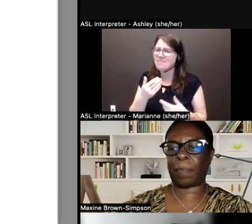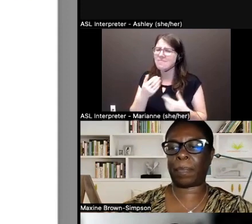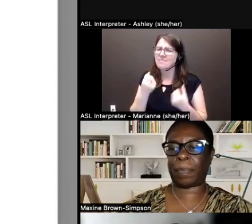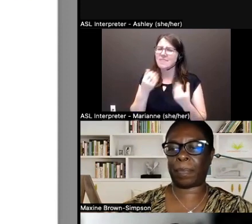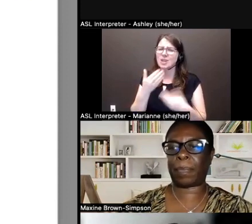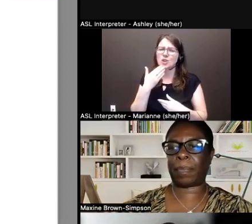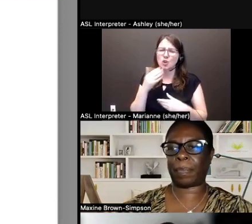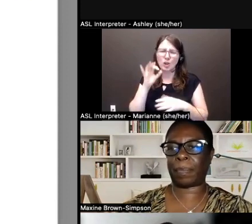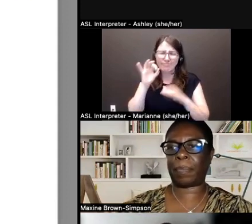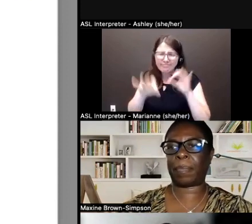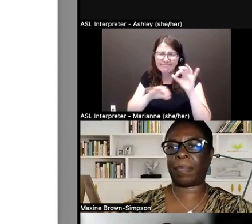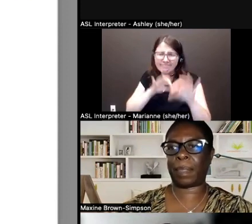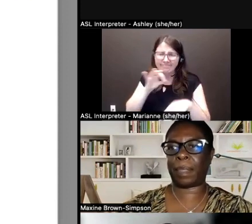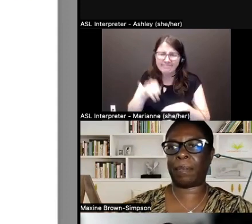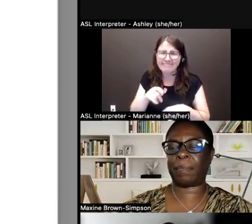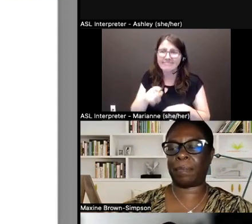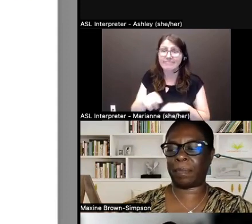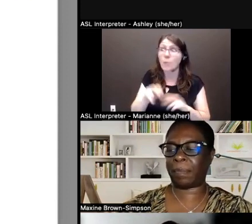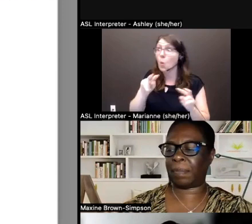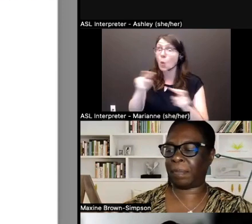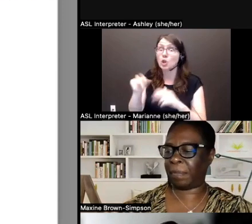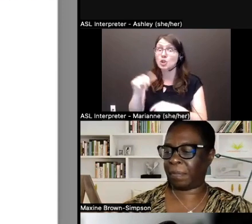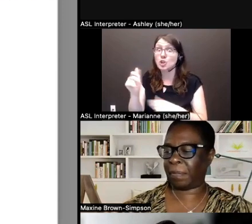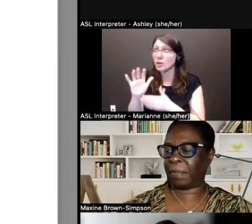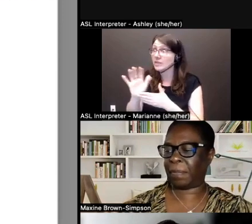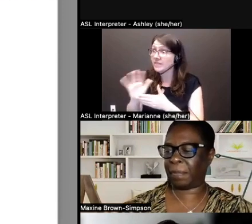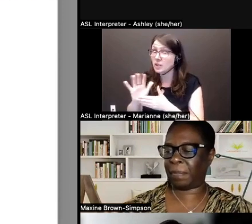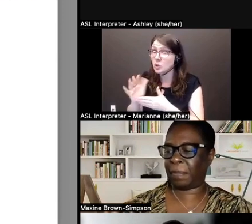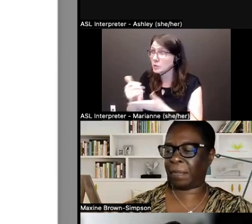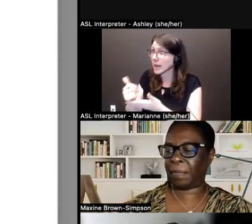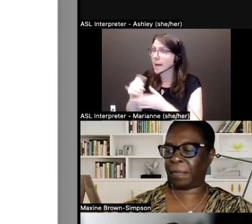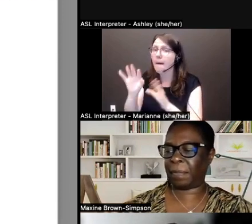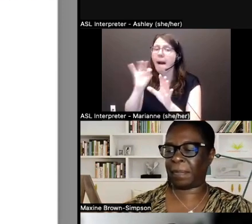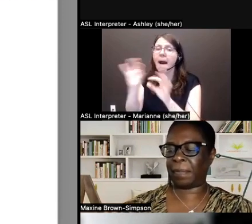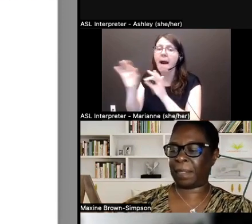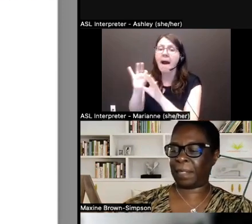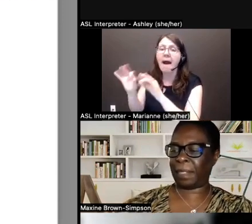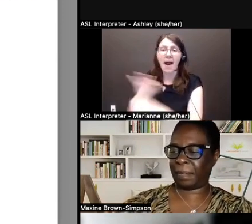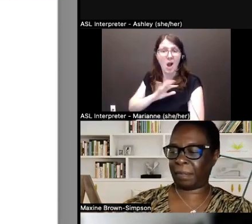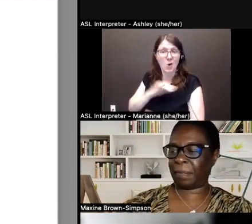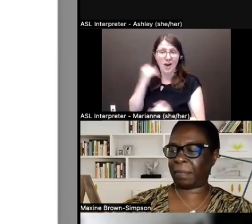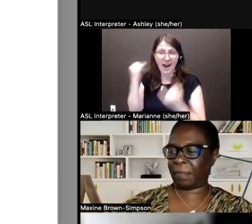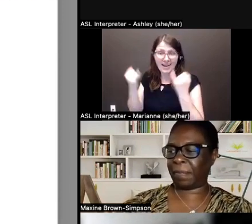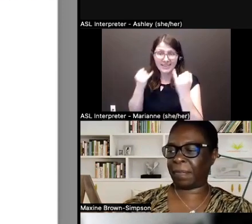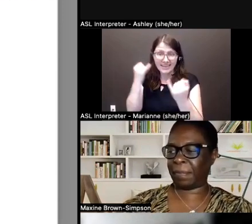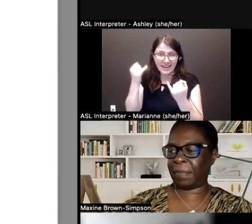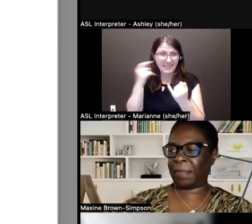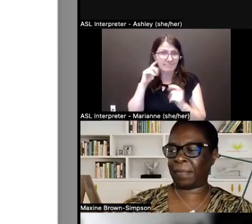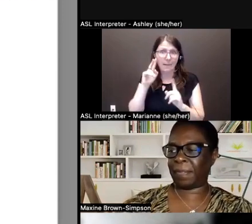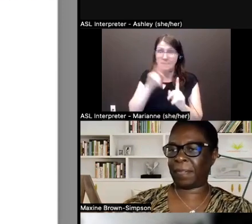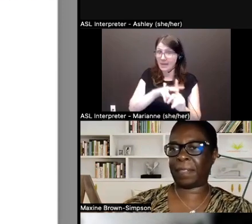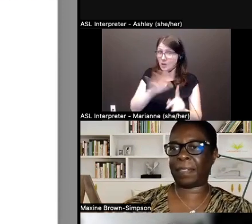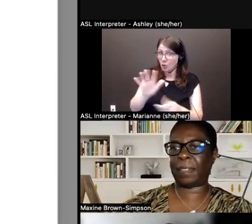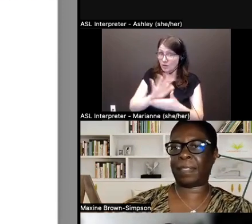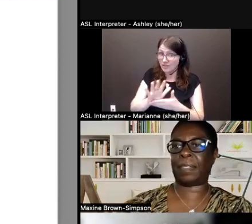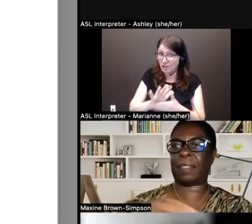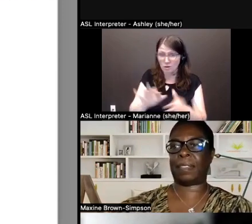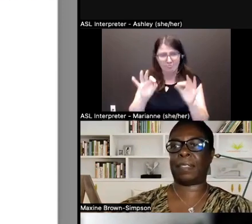see, and using that experience to design your videos. Really interesting. Thanks so much, Maxine. And now